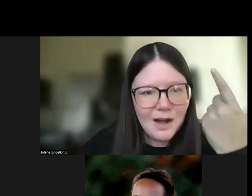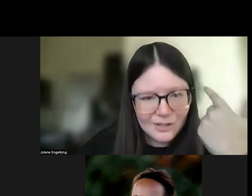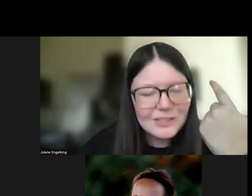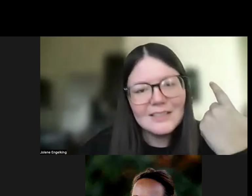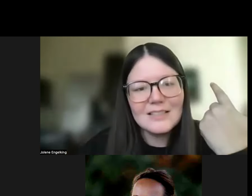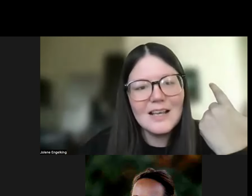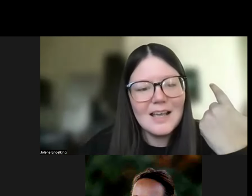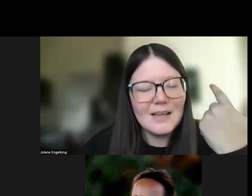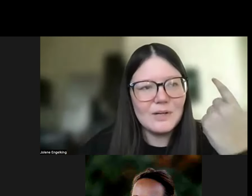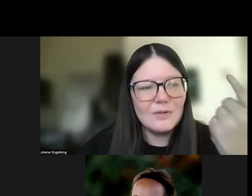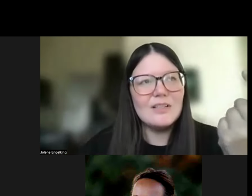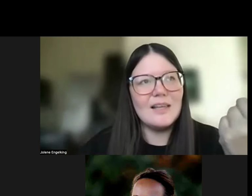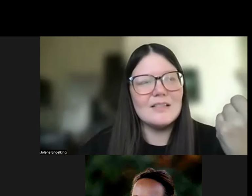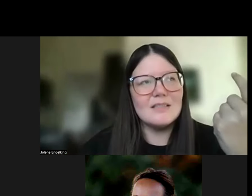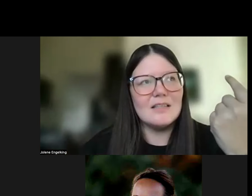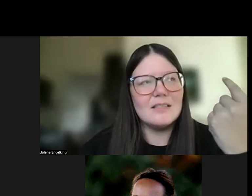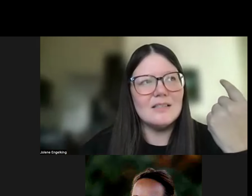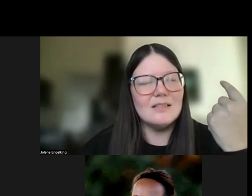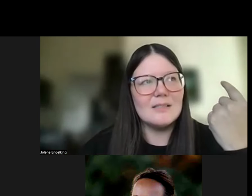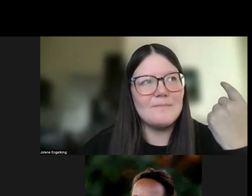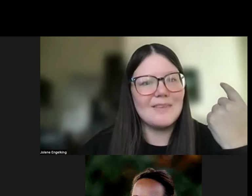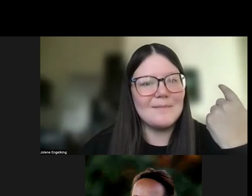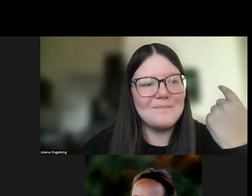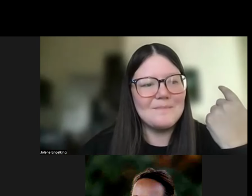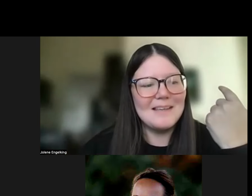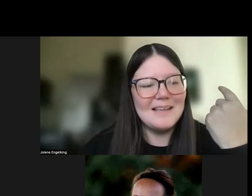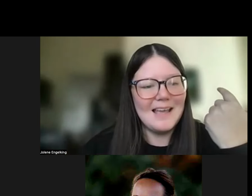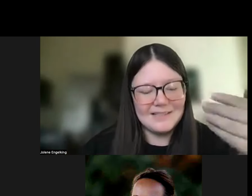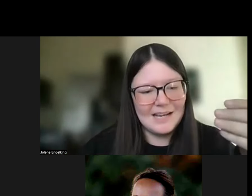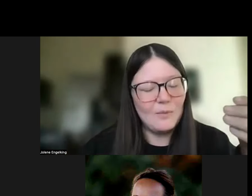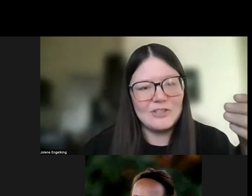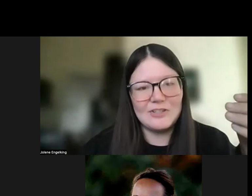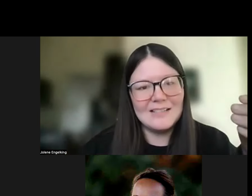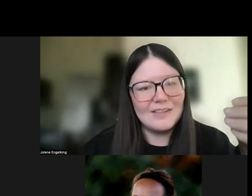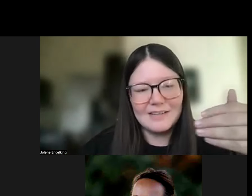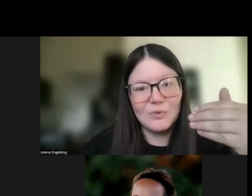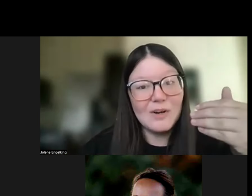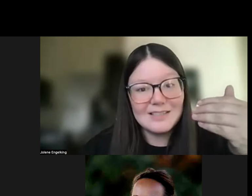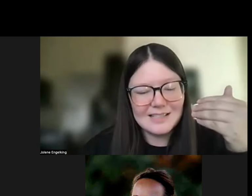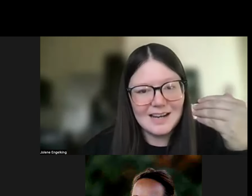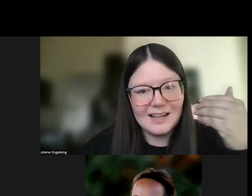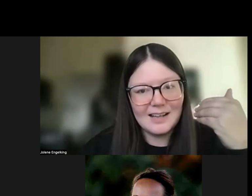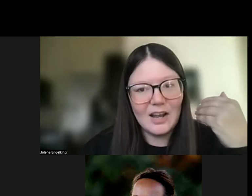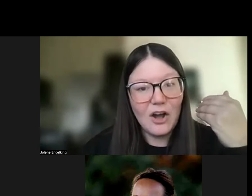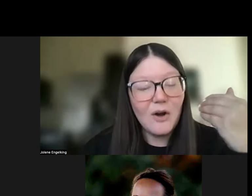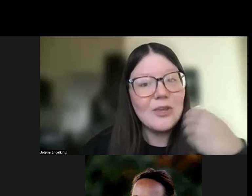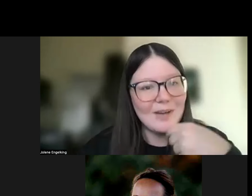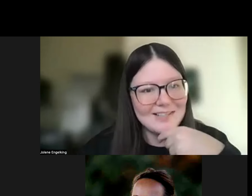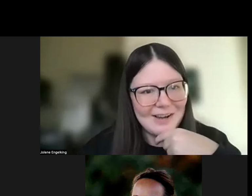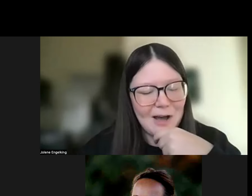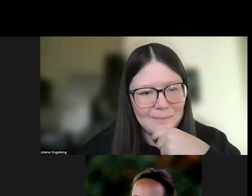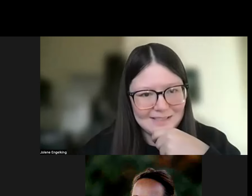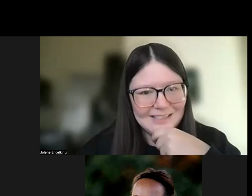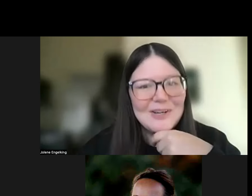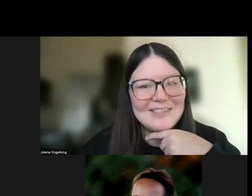lot of ponderings. And what I really like is that this is not what your intent of this ever was. This is not like, oh, you guys